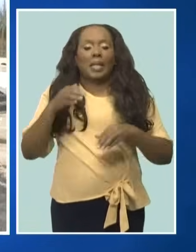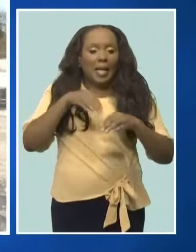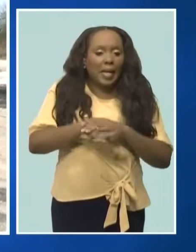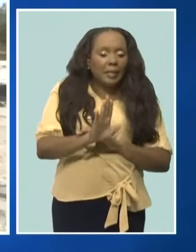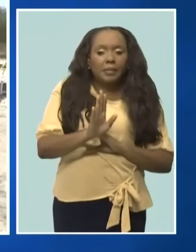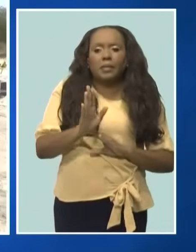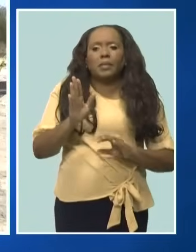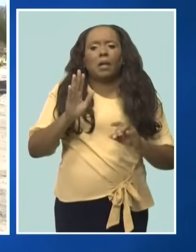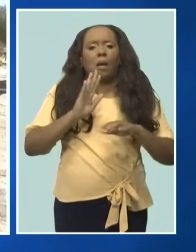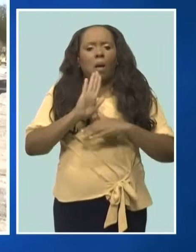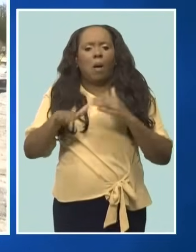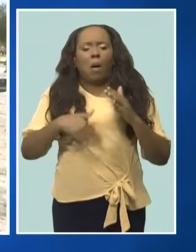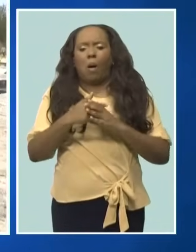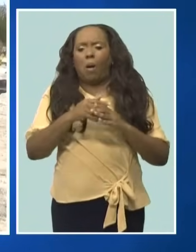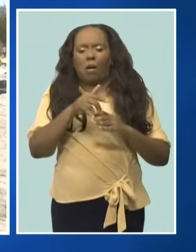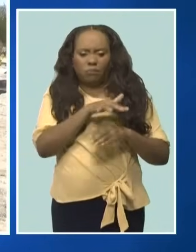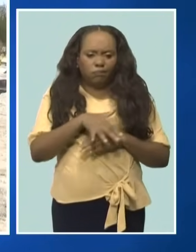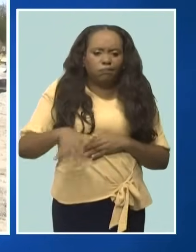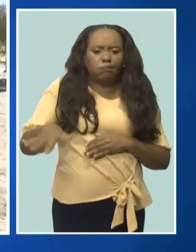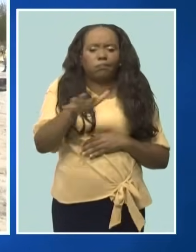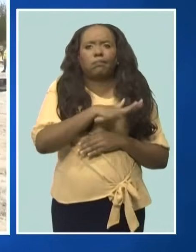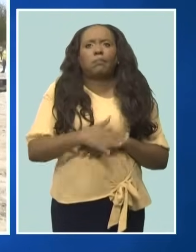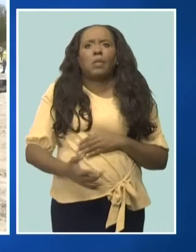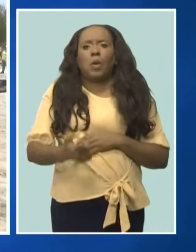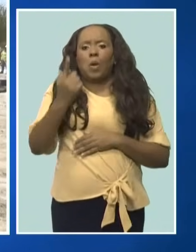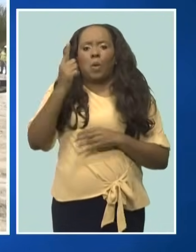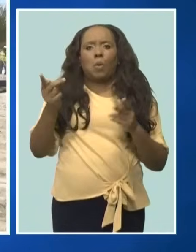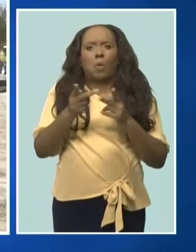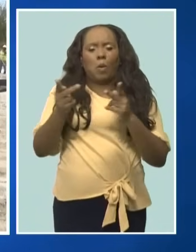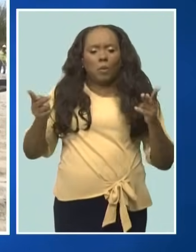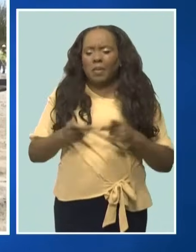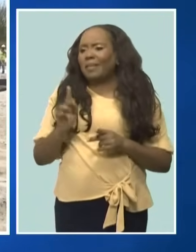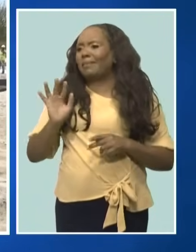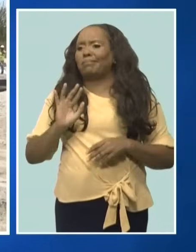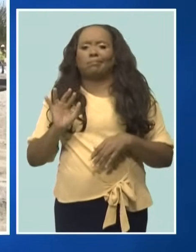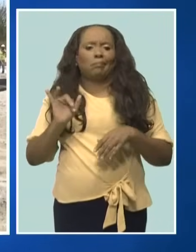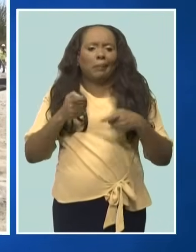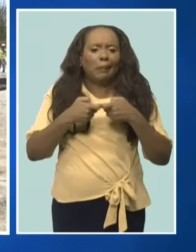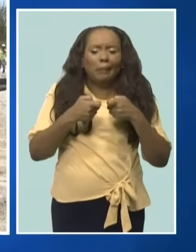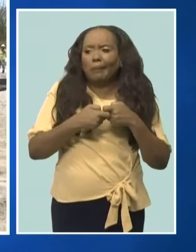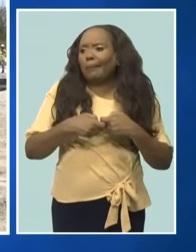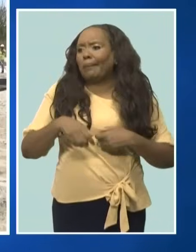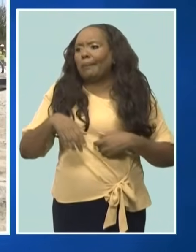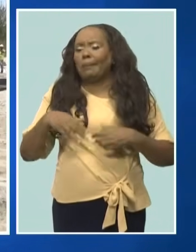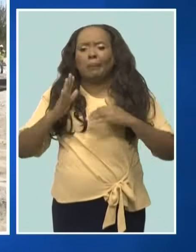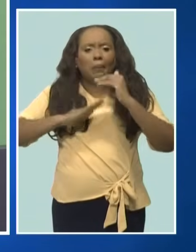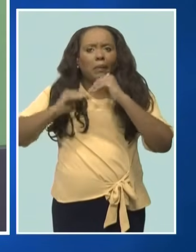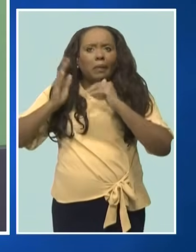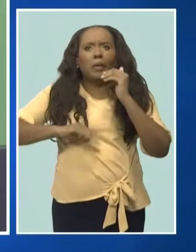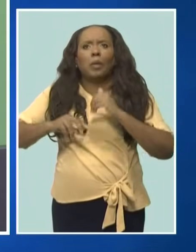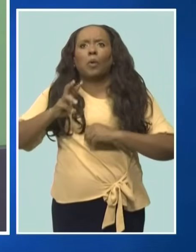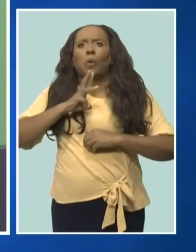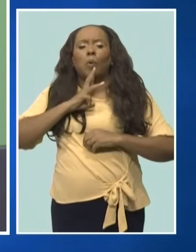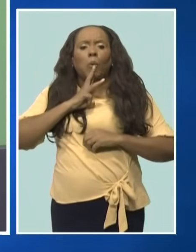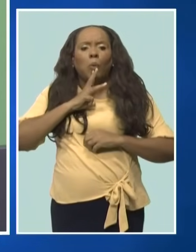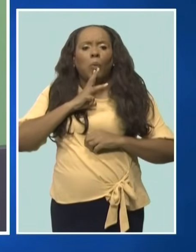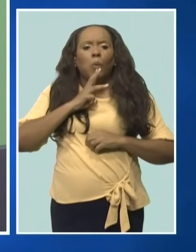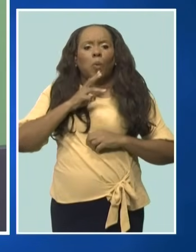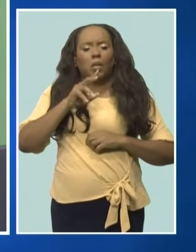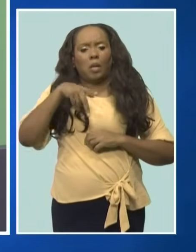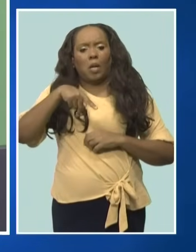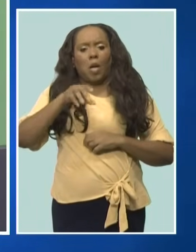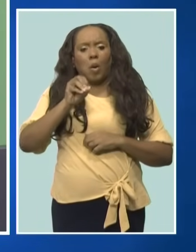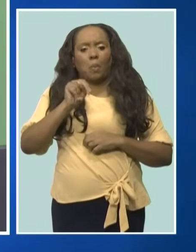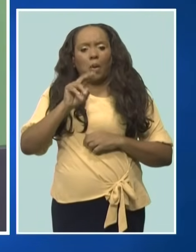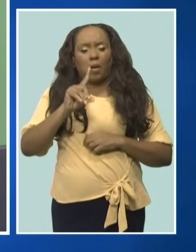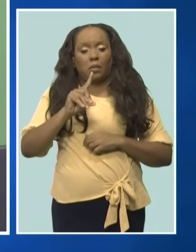site works, the infrastructure and parking, the electrical building and water retention pond. Minister Ware says the